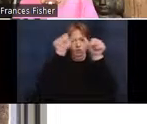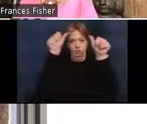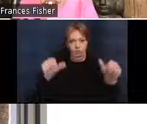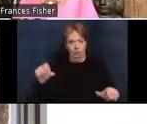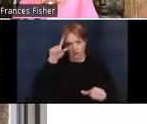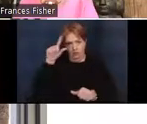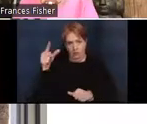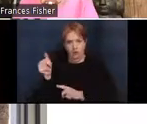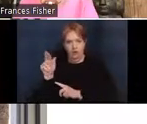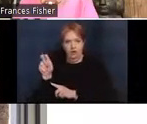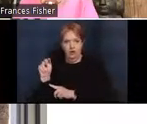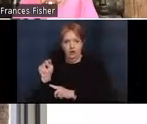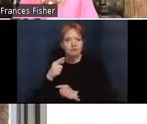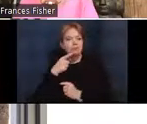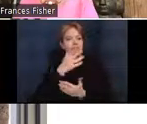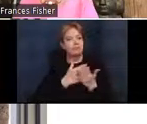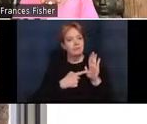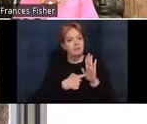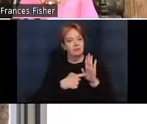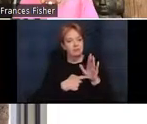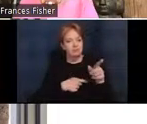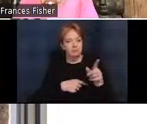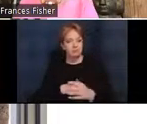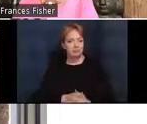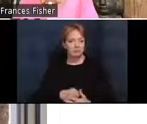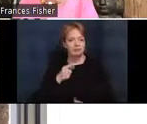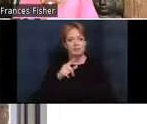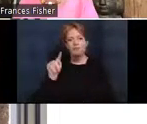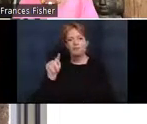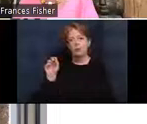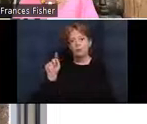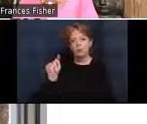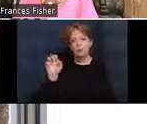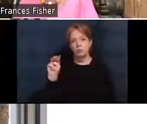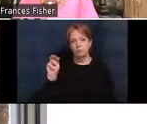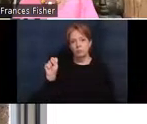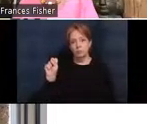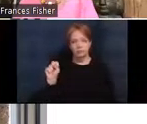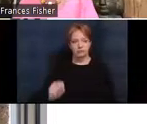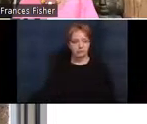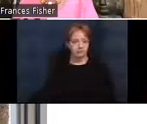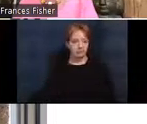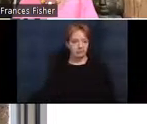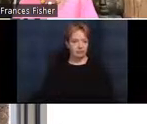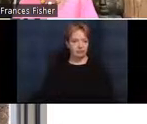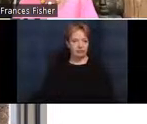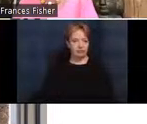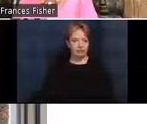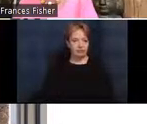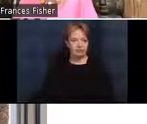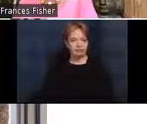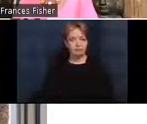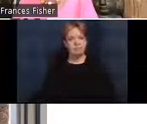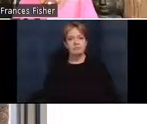And here are some of her totems that most of this, the wood that came for these came